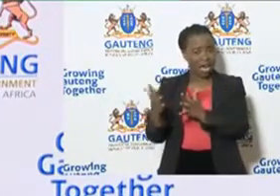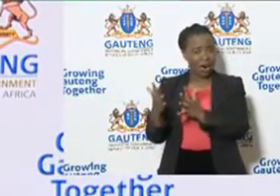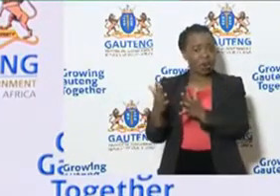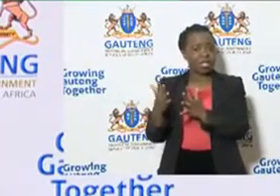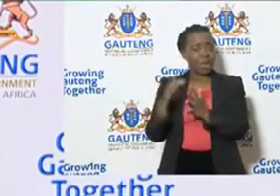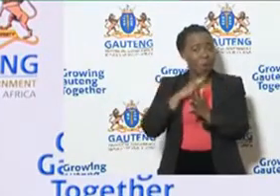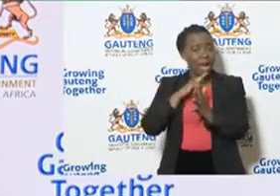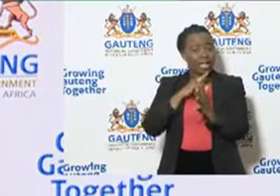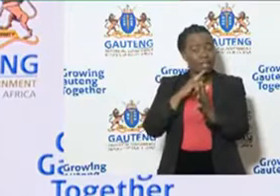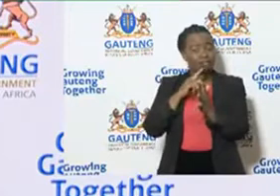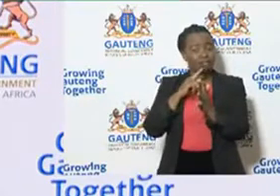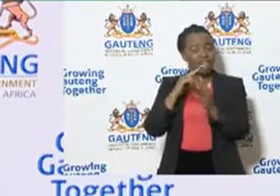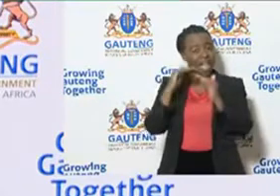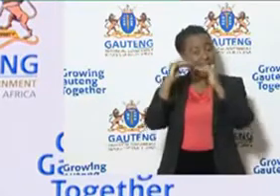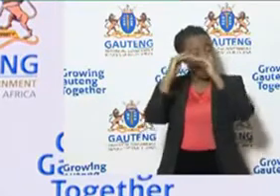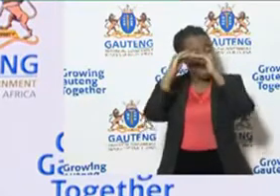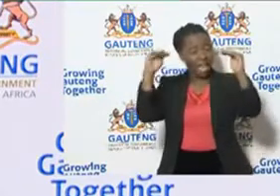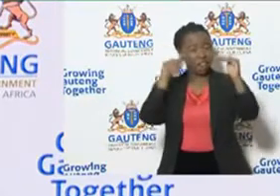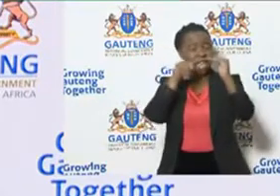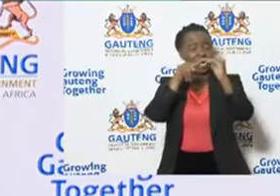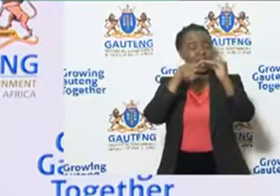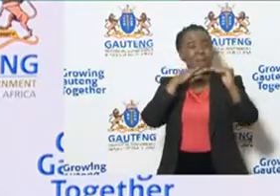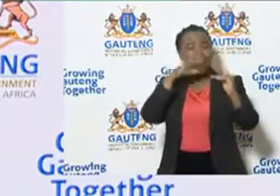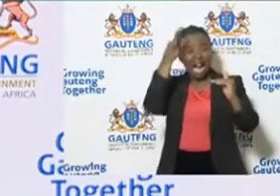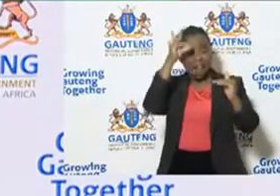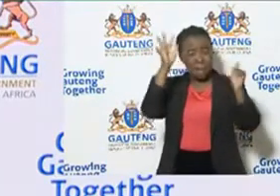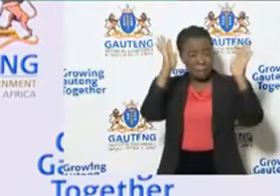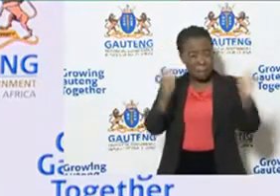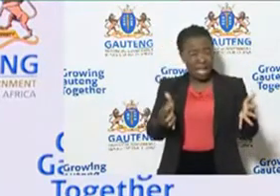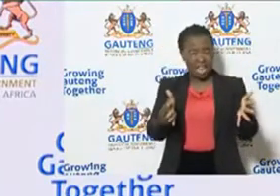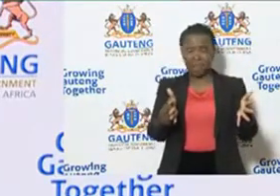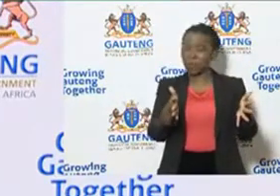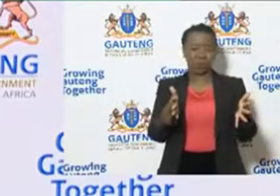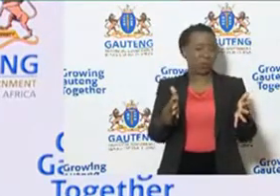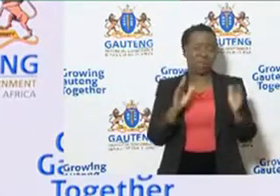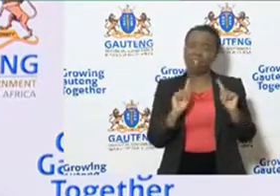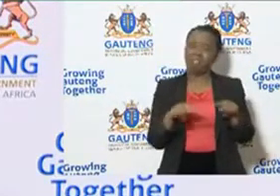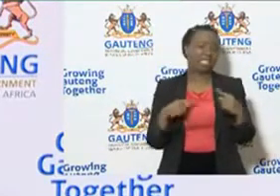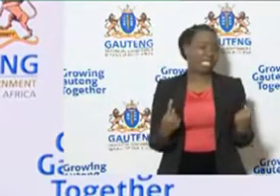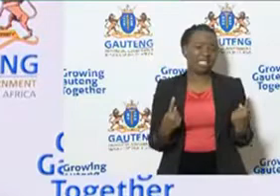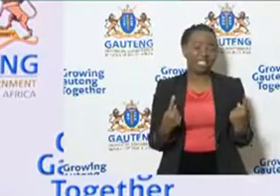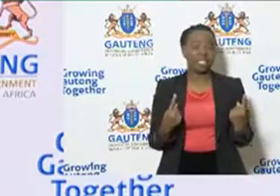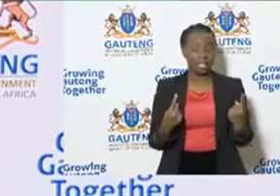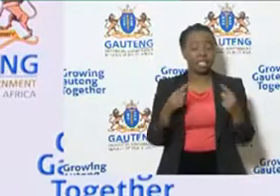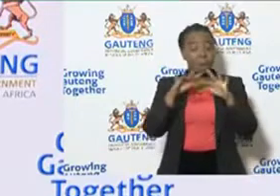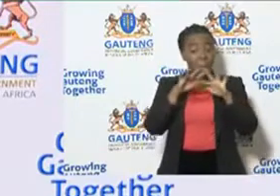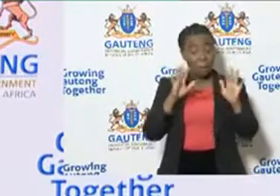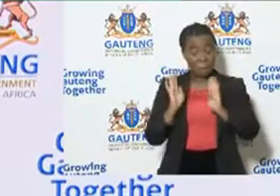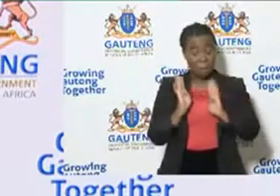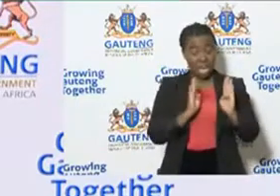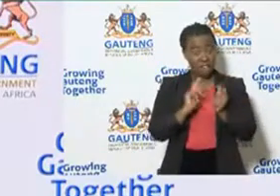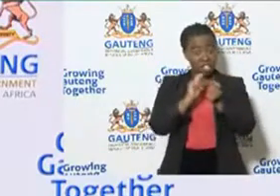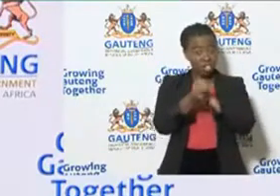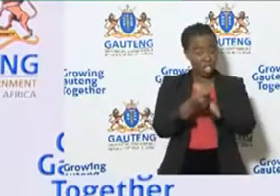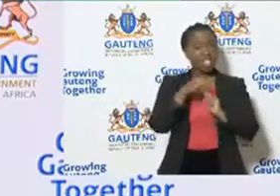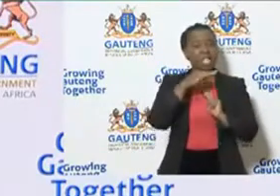that is required, it cannot just be government alone. Especially to get our people to change behavior, it can't be